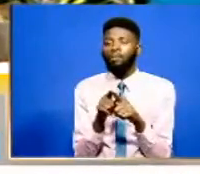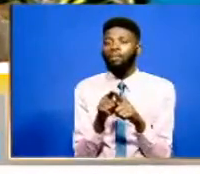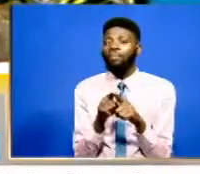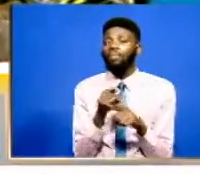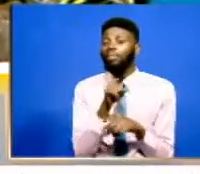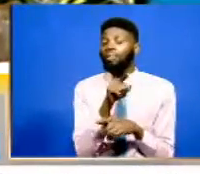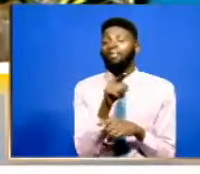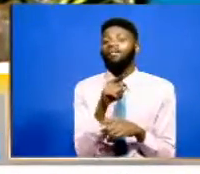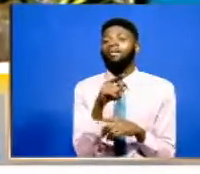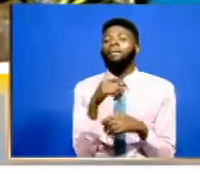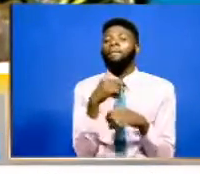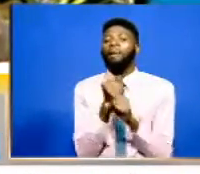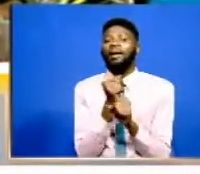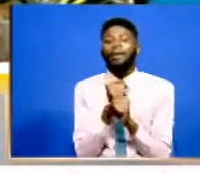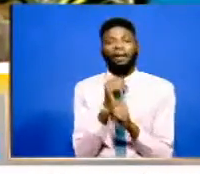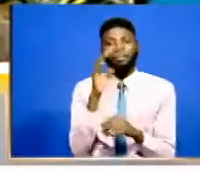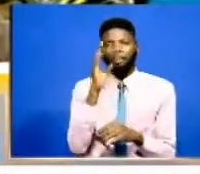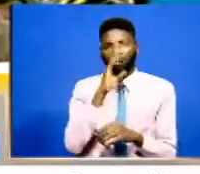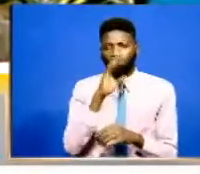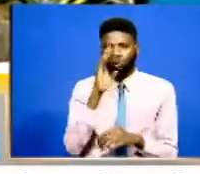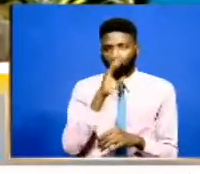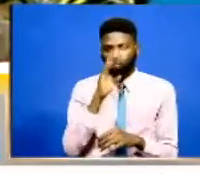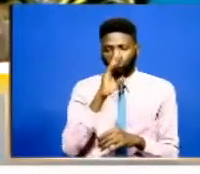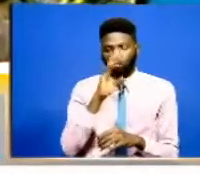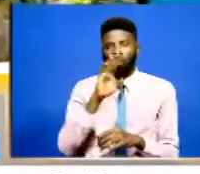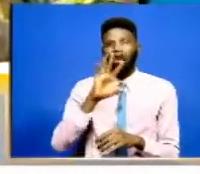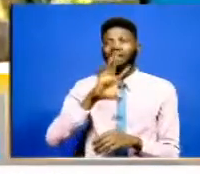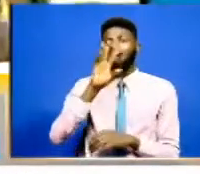contribute to pollution in Africa.